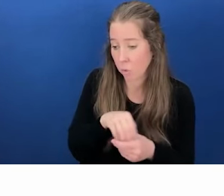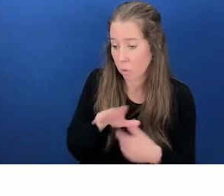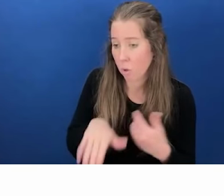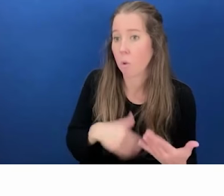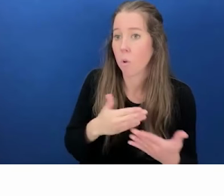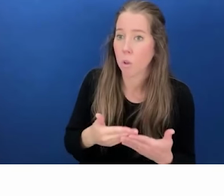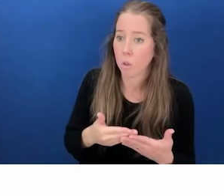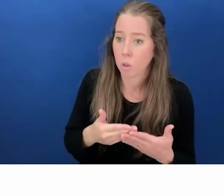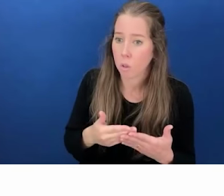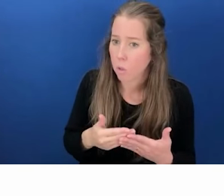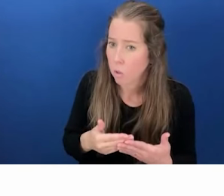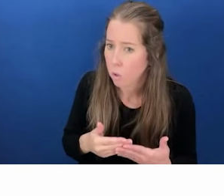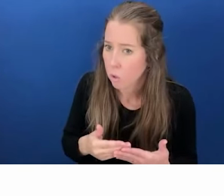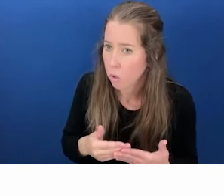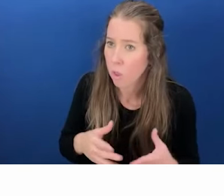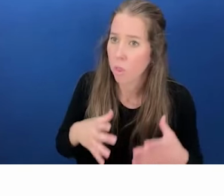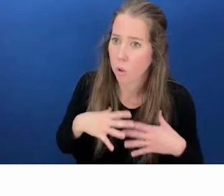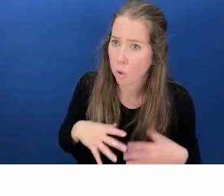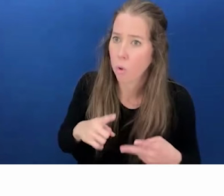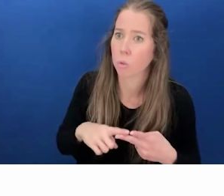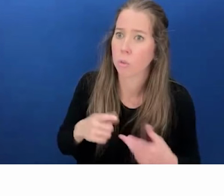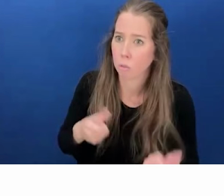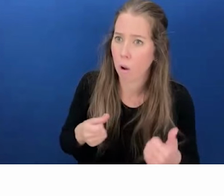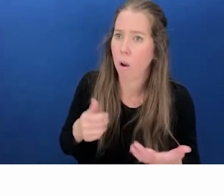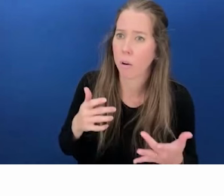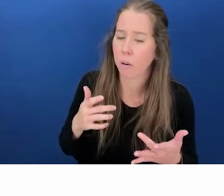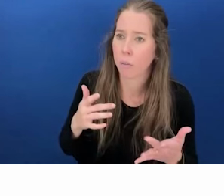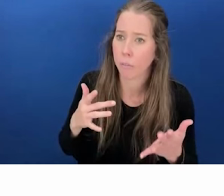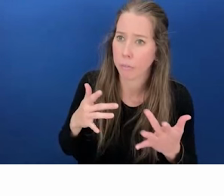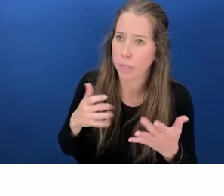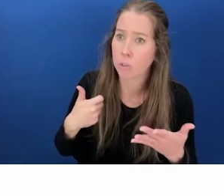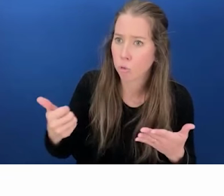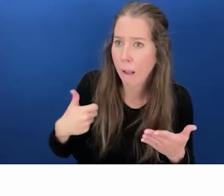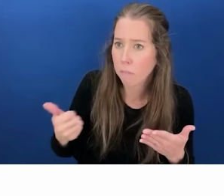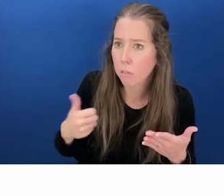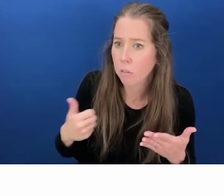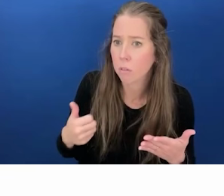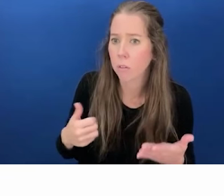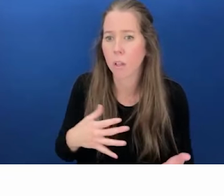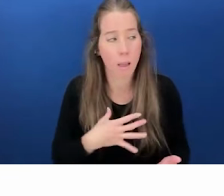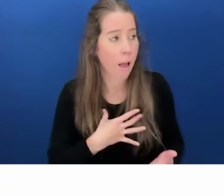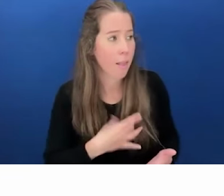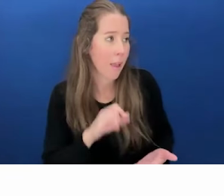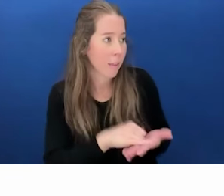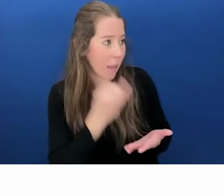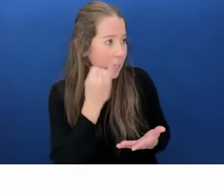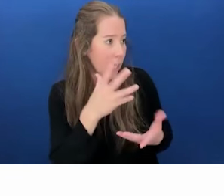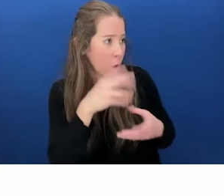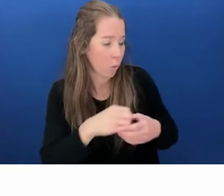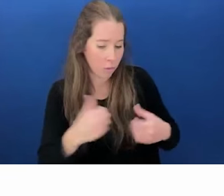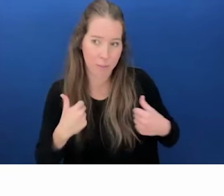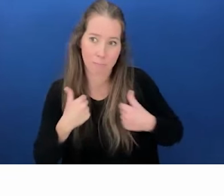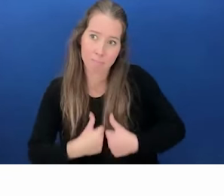the clothes, the car, the travel, the. I like the idea that there's a pantsuit. Don't get this wrong. I absolutely